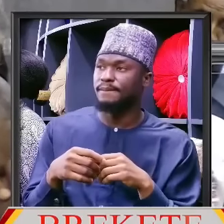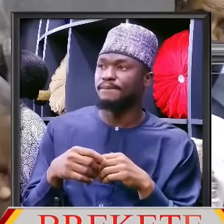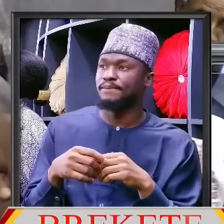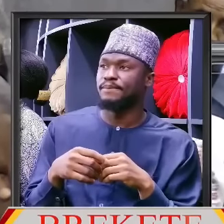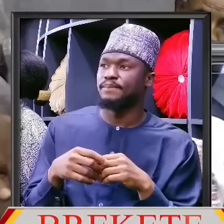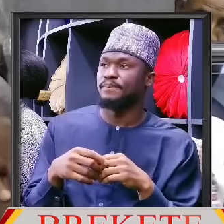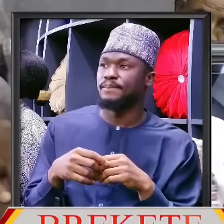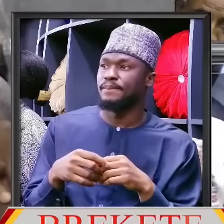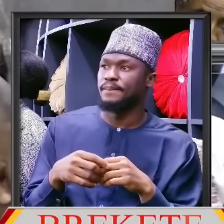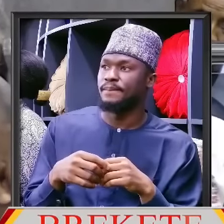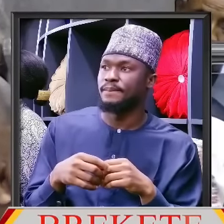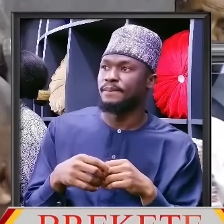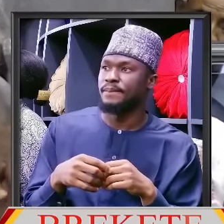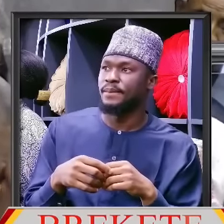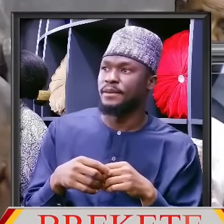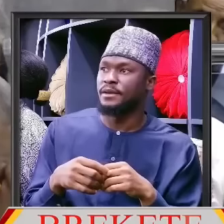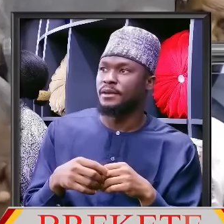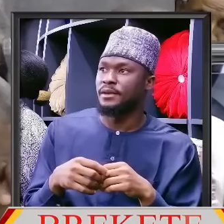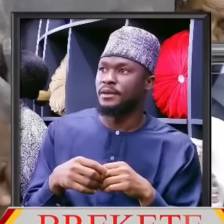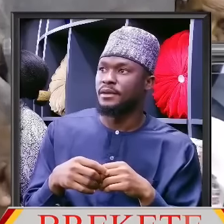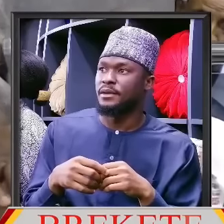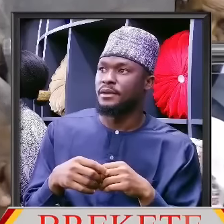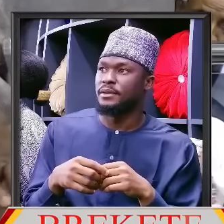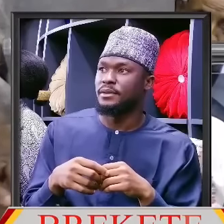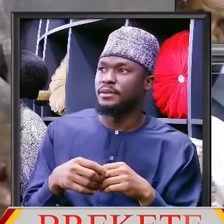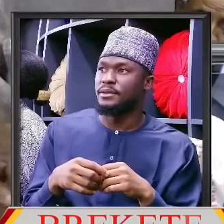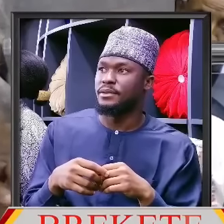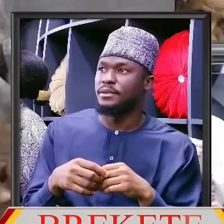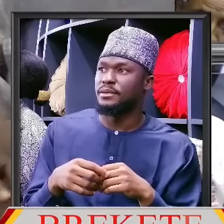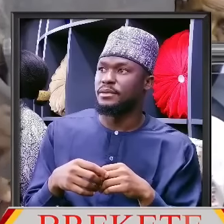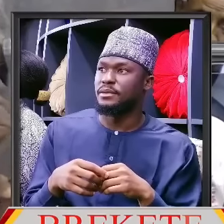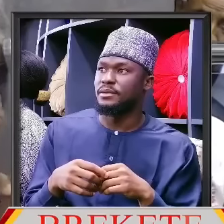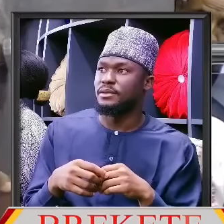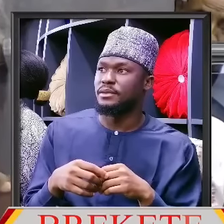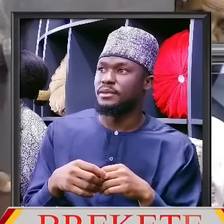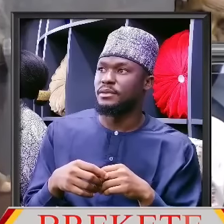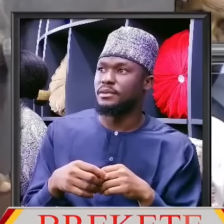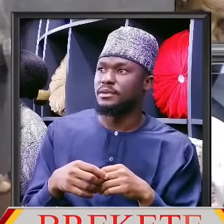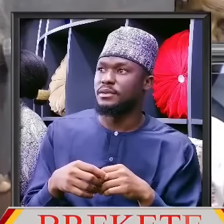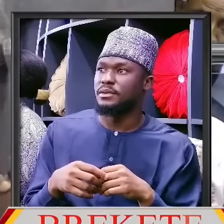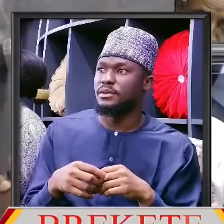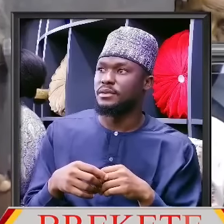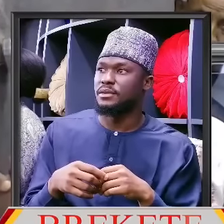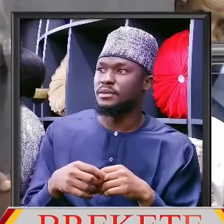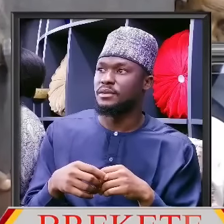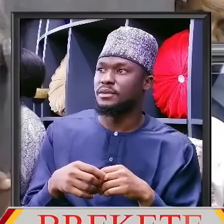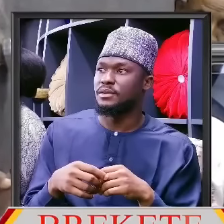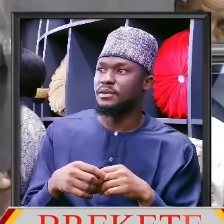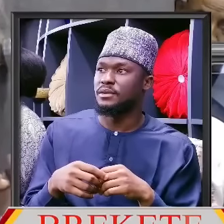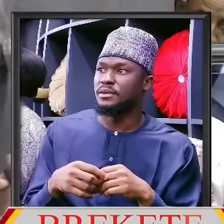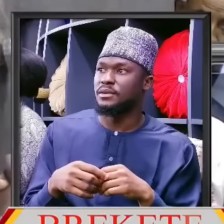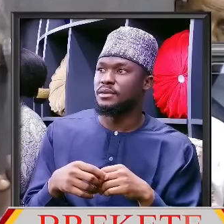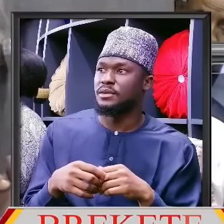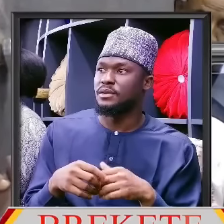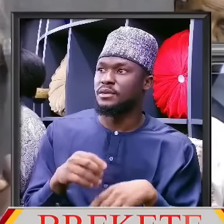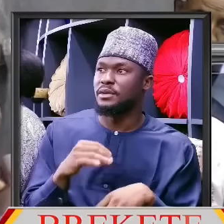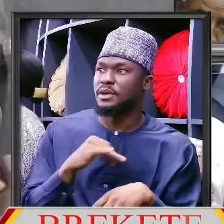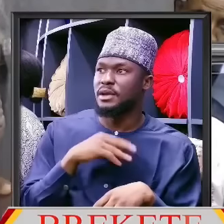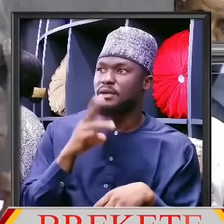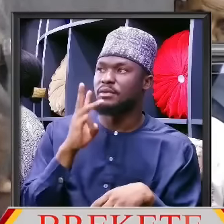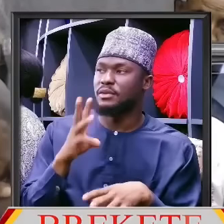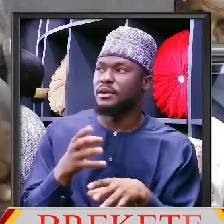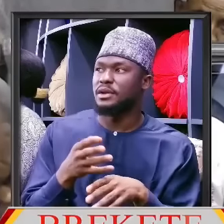State University at the ring. Very sorry. I go locate the one